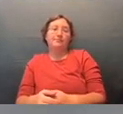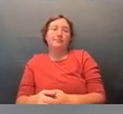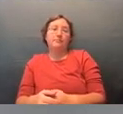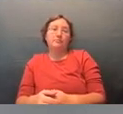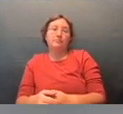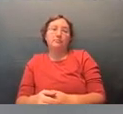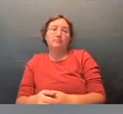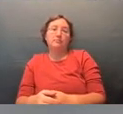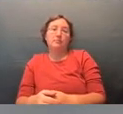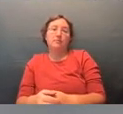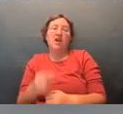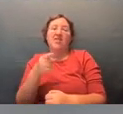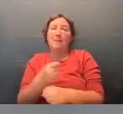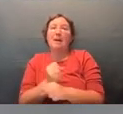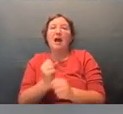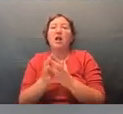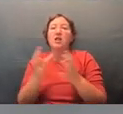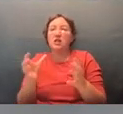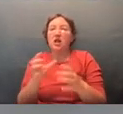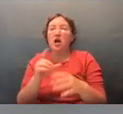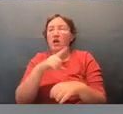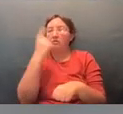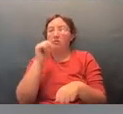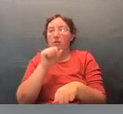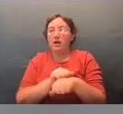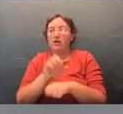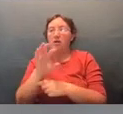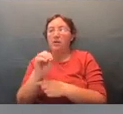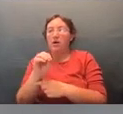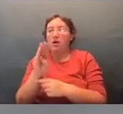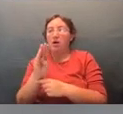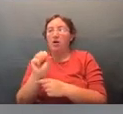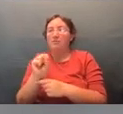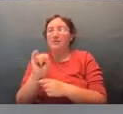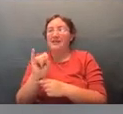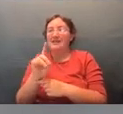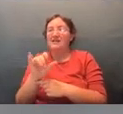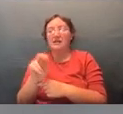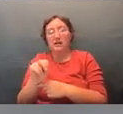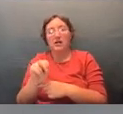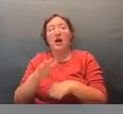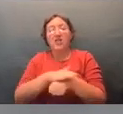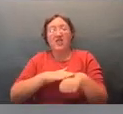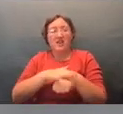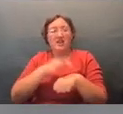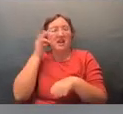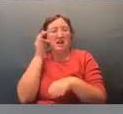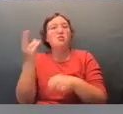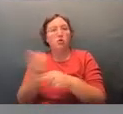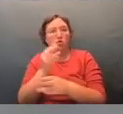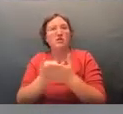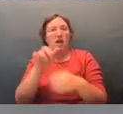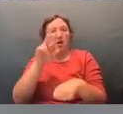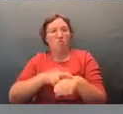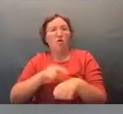created a lot of obsidian that was used by the first people. And we can find remnants of this obsidian